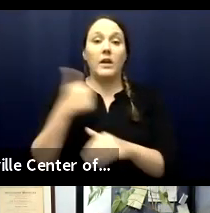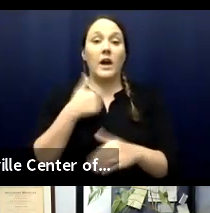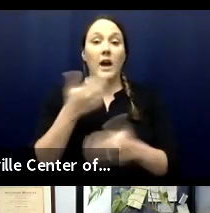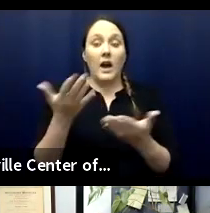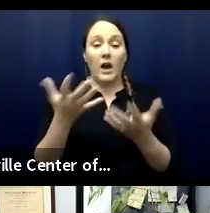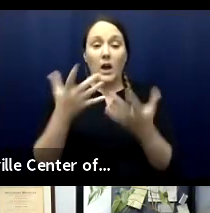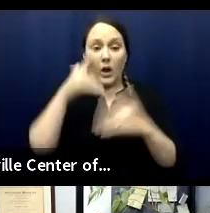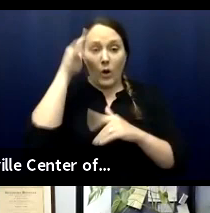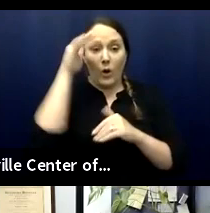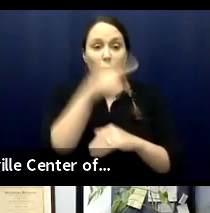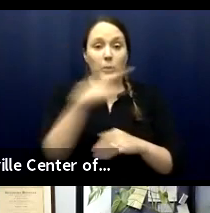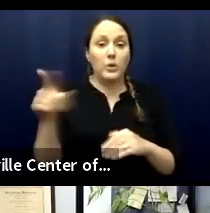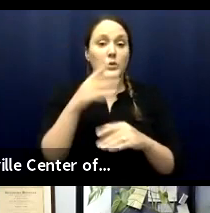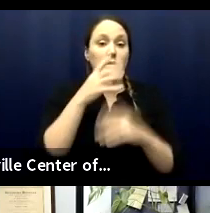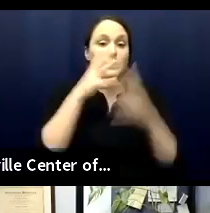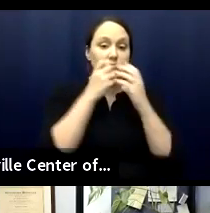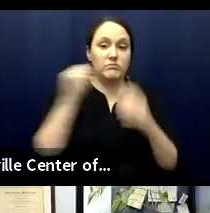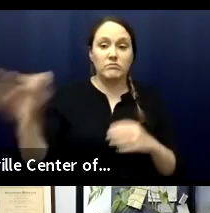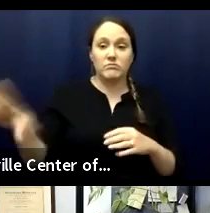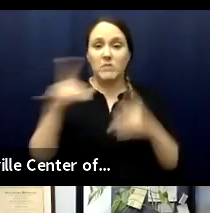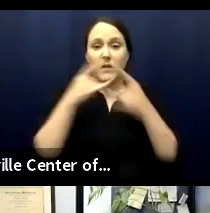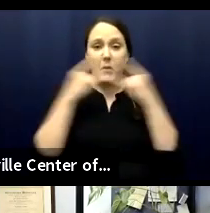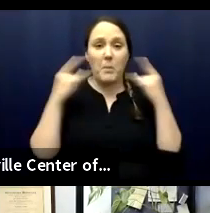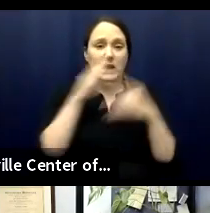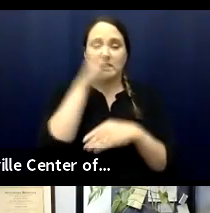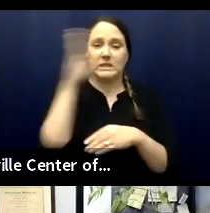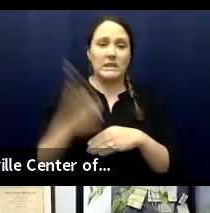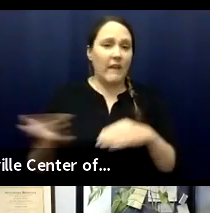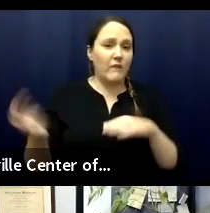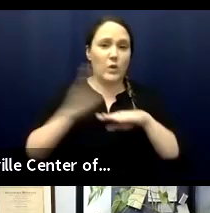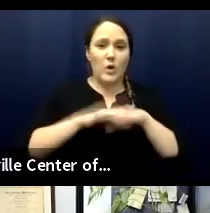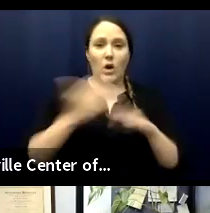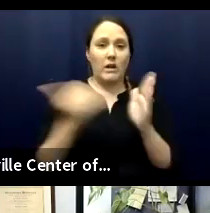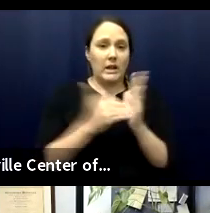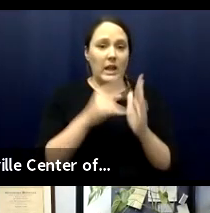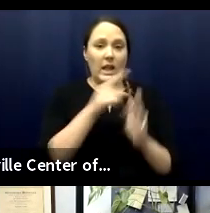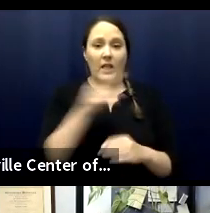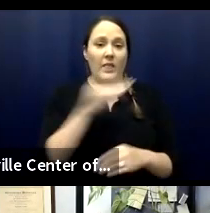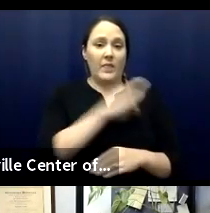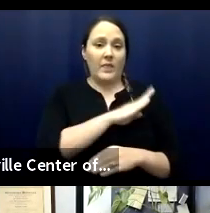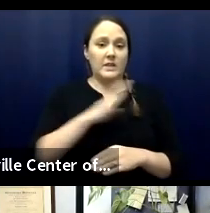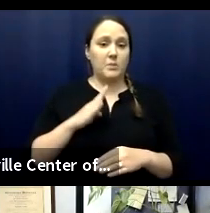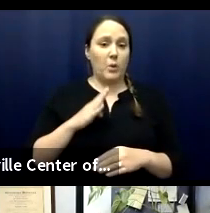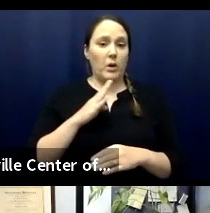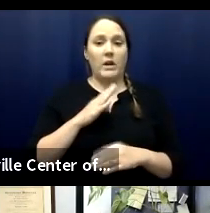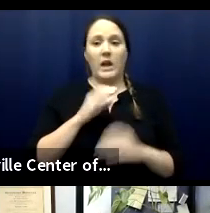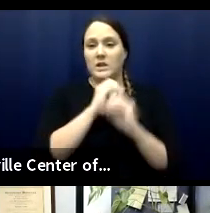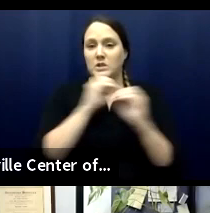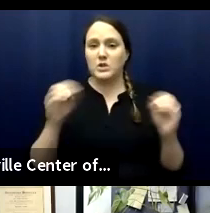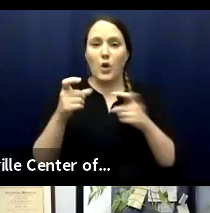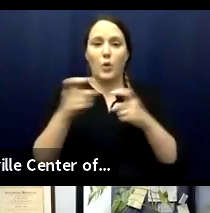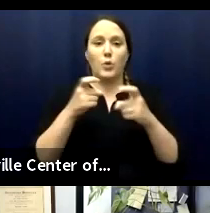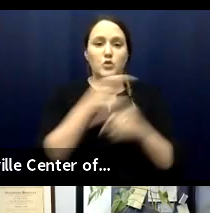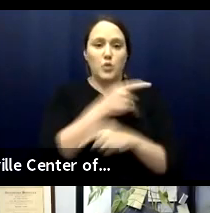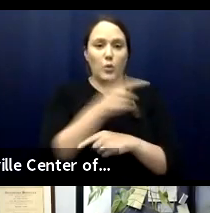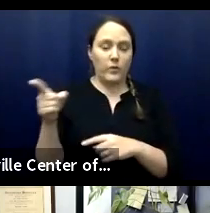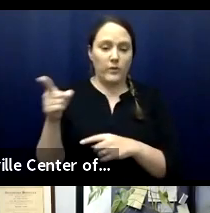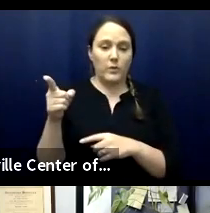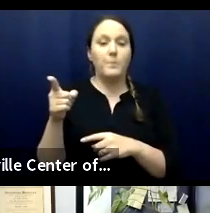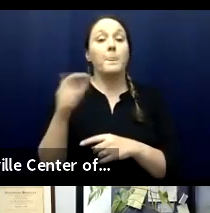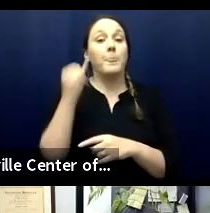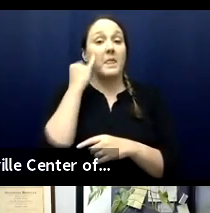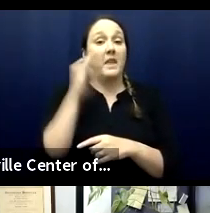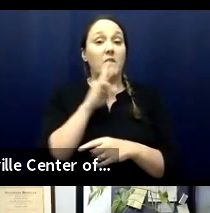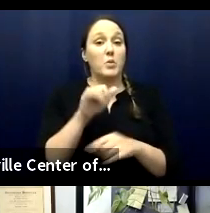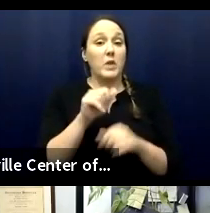to take off your mask and never put it on again. This board has no power over you. We are sovereign beings. If there truly was a pandemic, then no